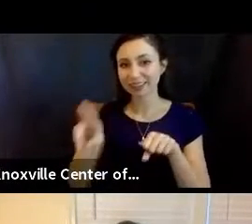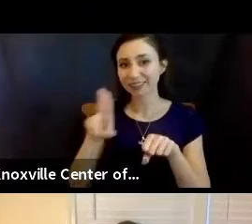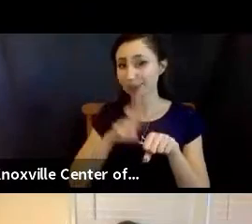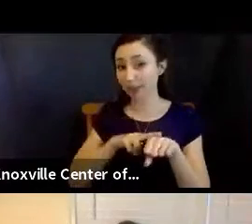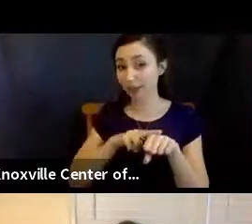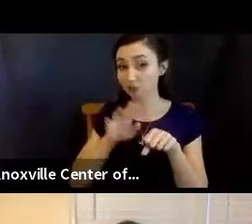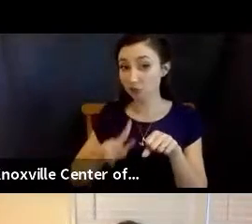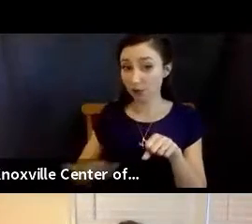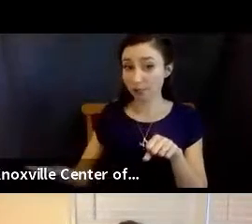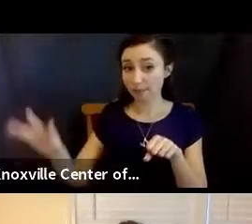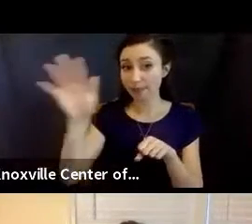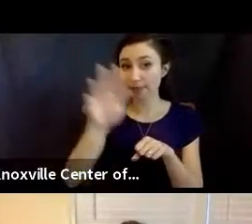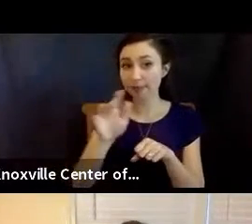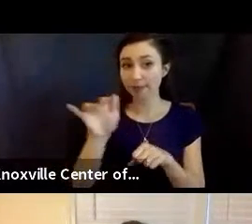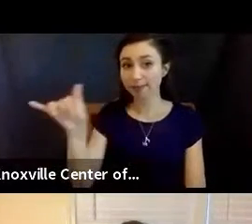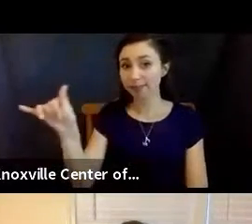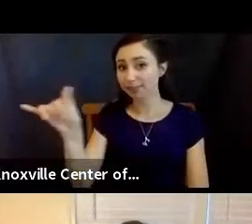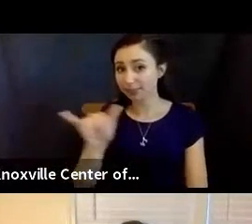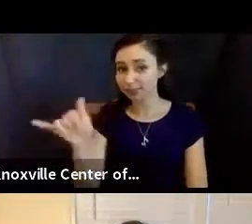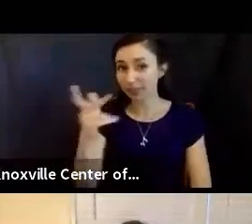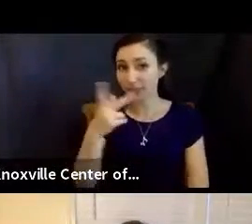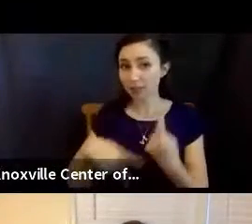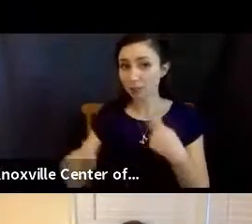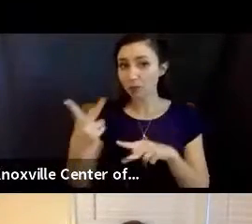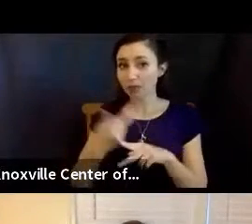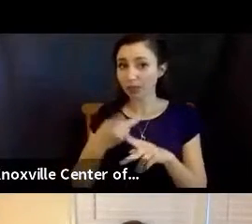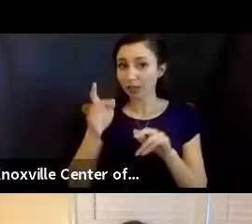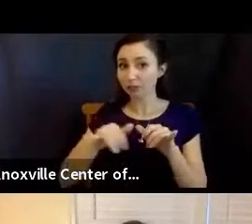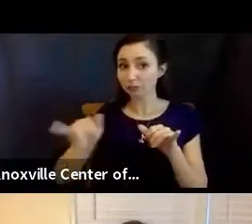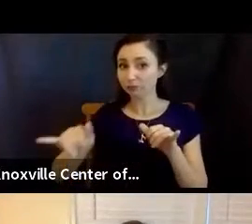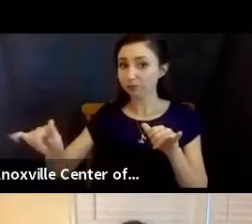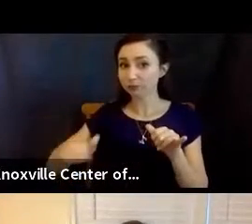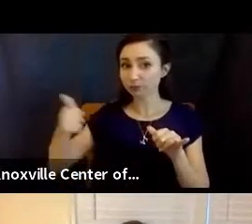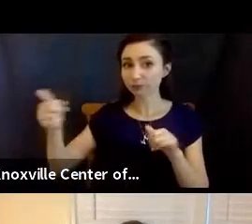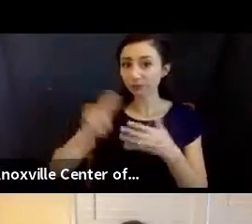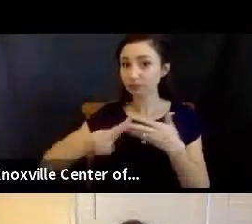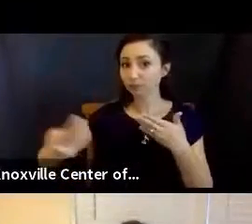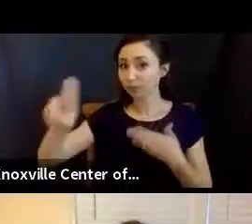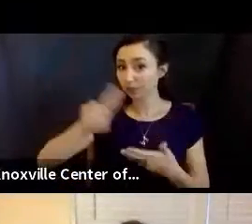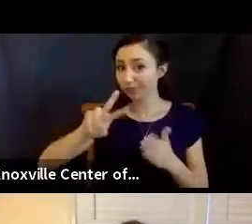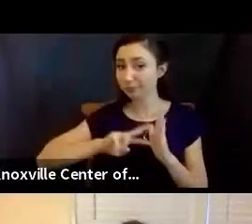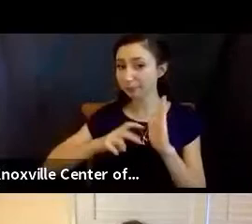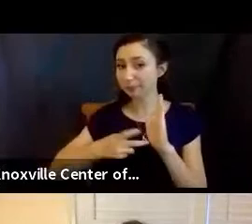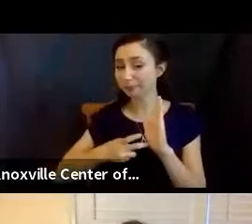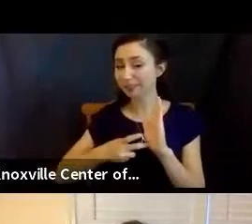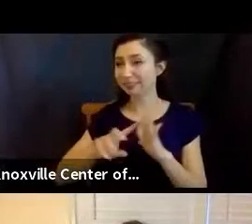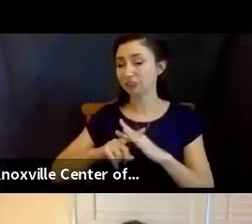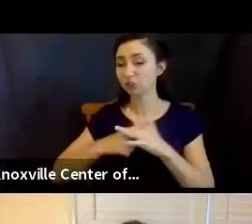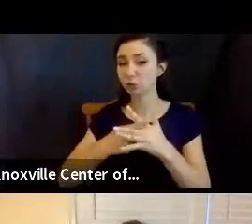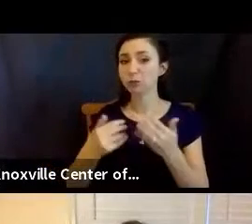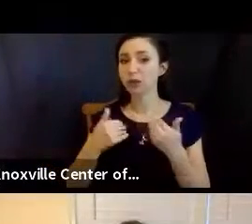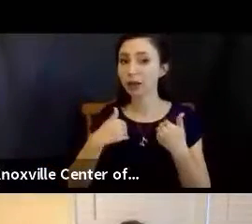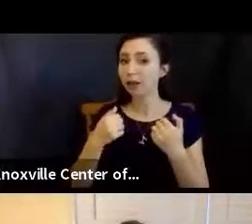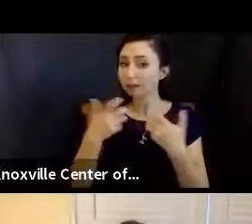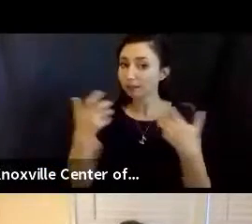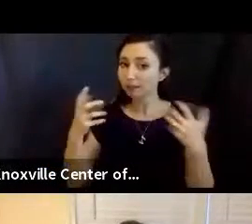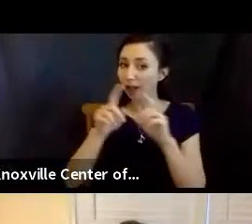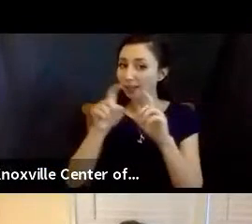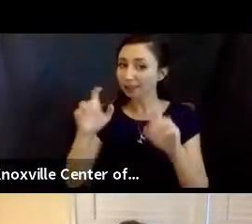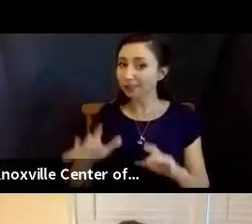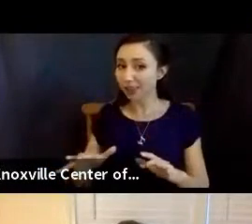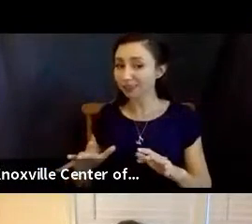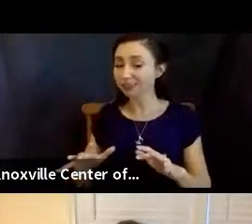nationally the same kind of trend at other universities where initially there was a lot of testing and